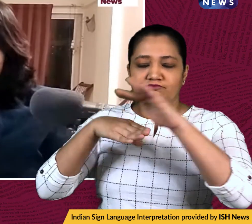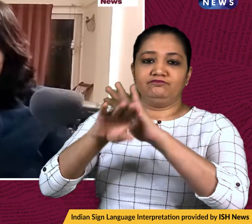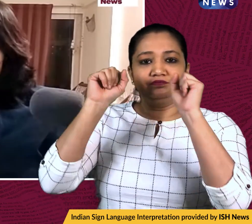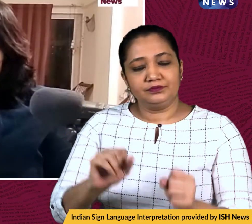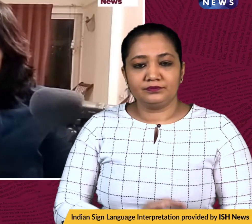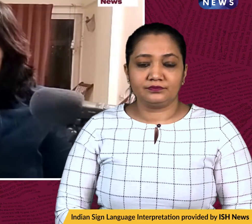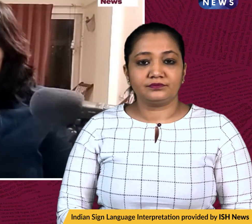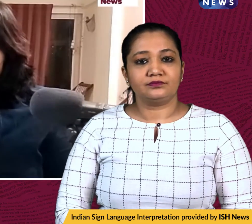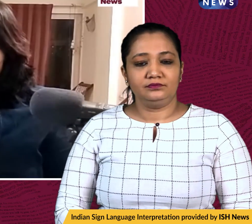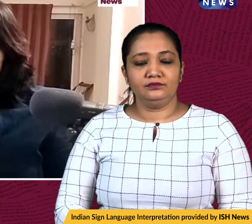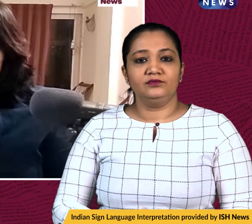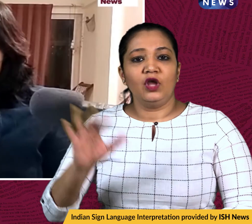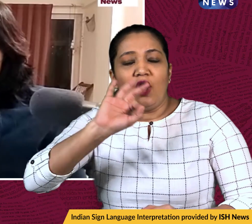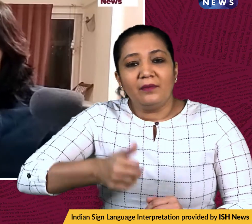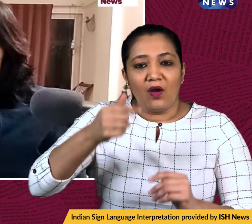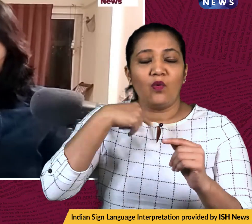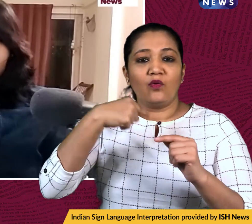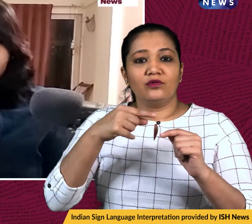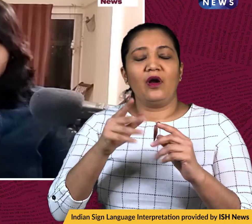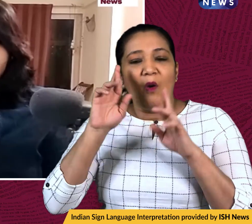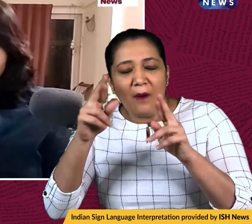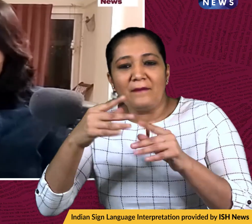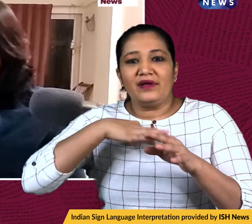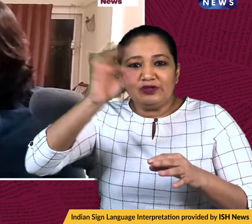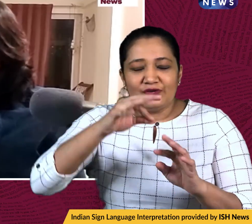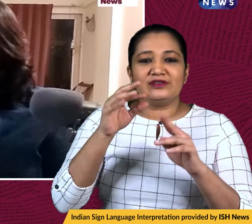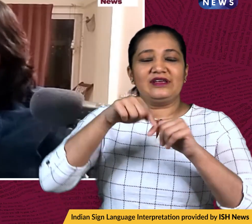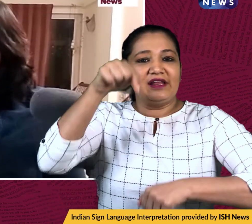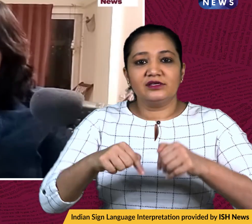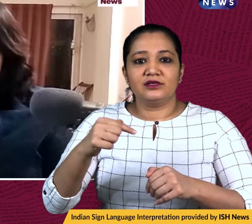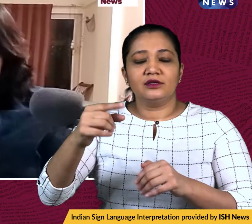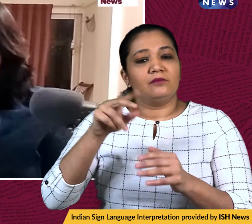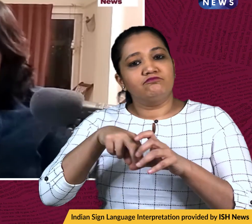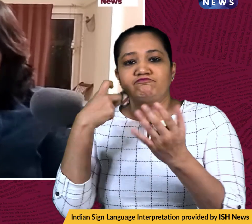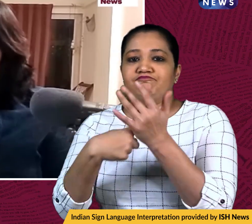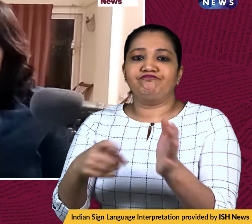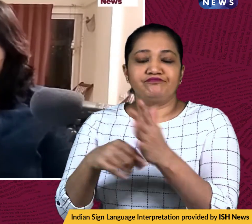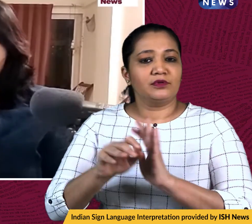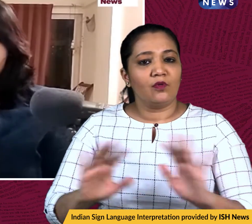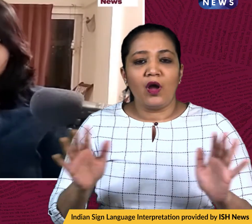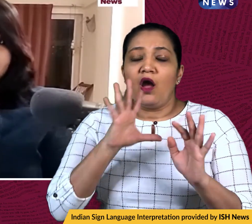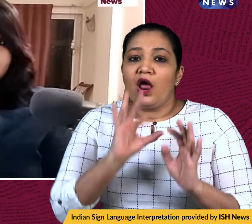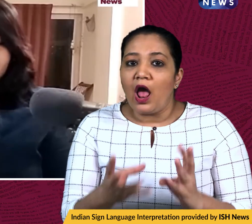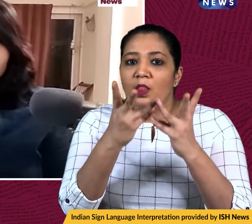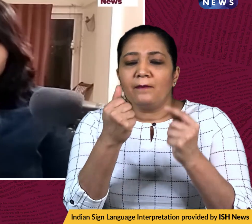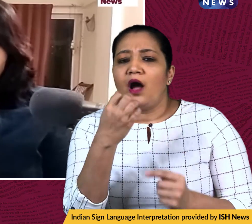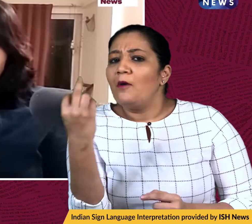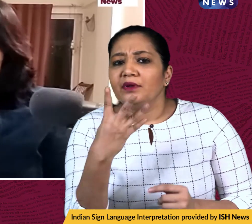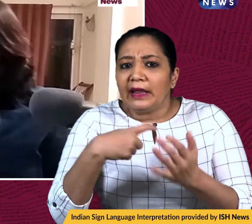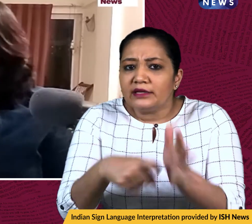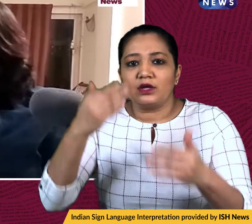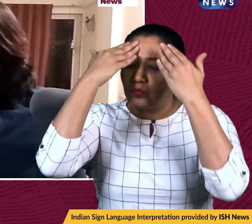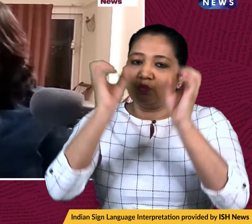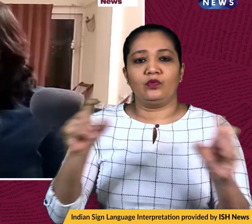According to NDTV, a few party functionaries who were hoping to get tickets have resigned, though the exact number